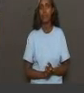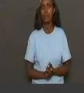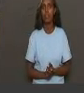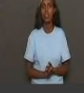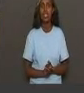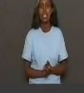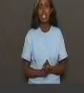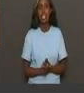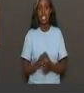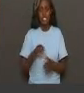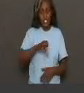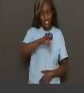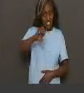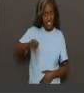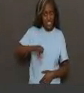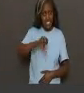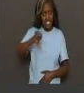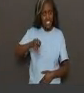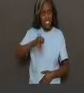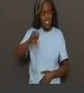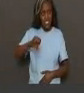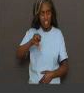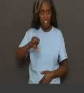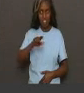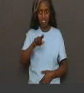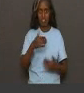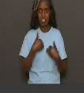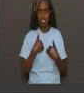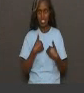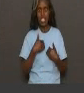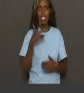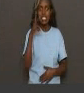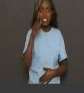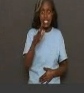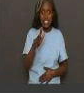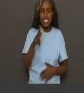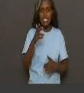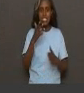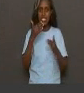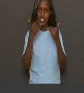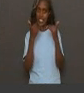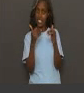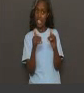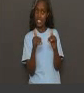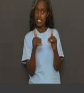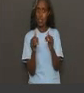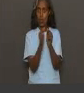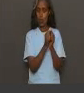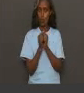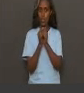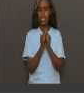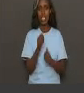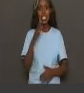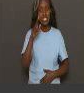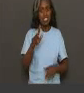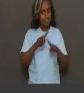An injera seller sells injera in 3 sizes with 3